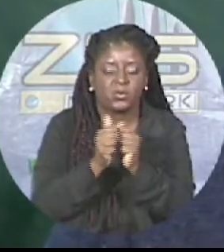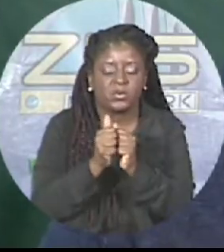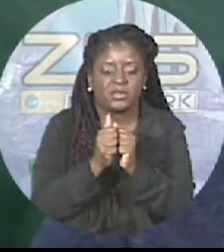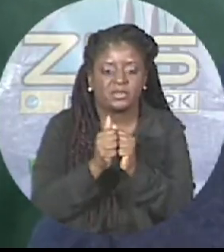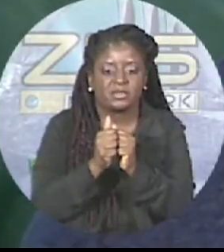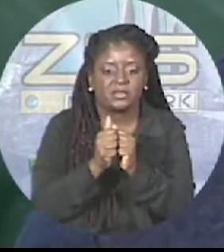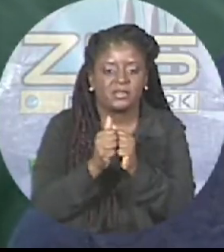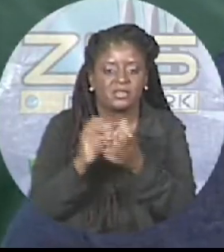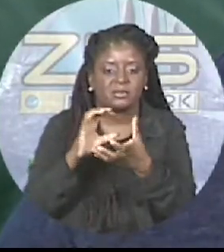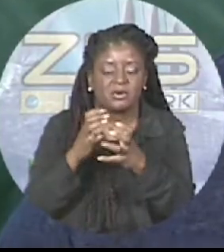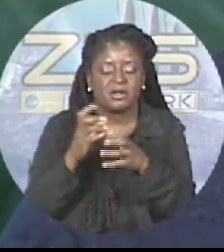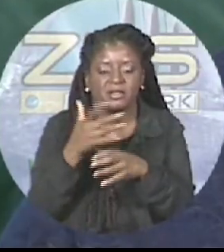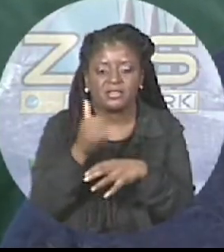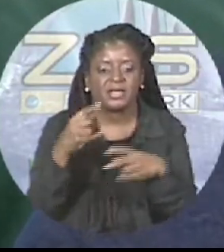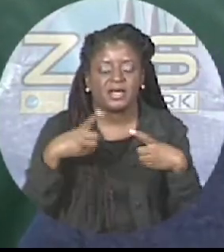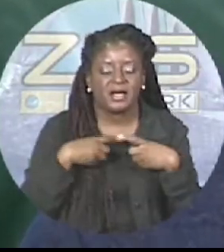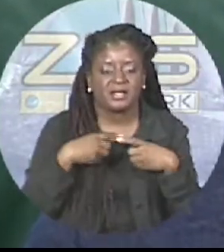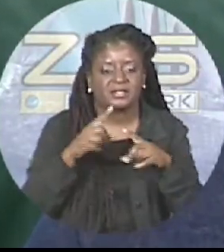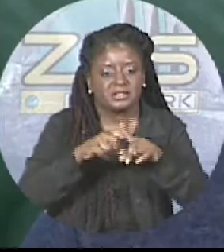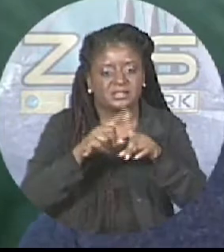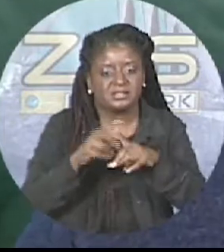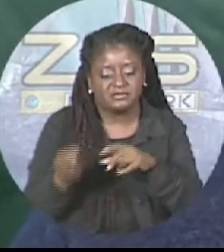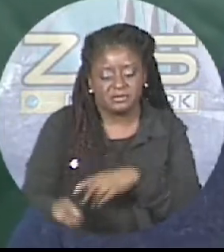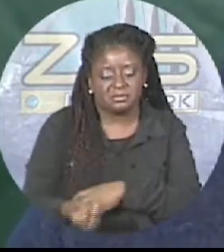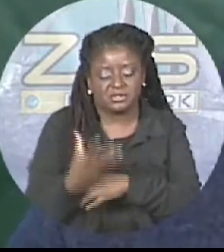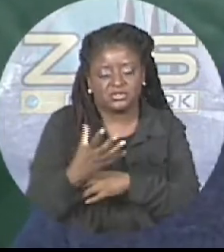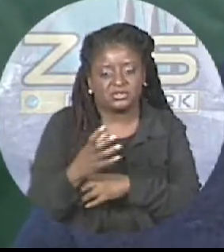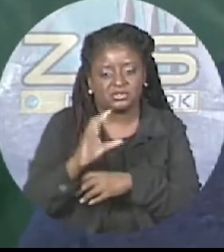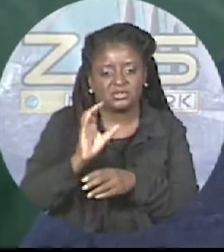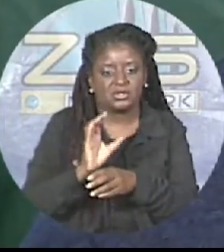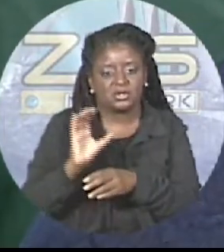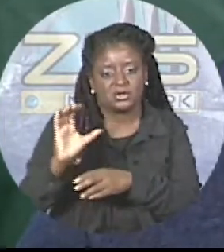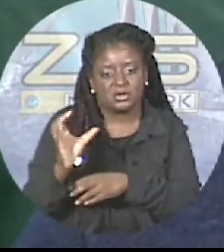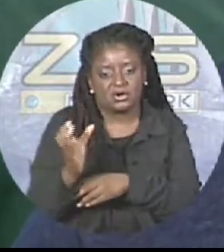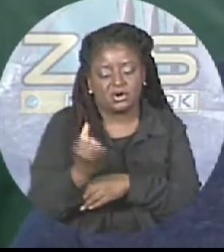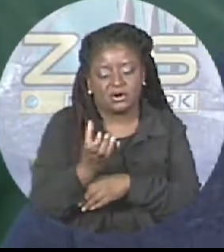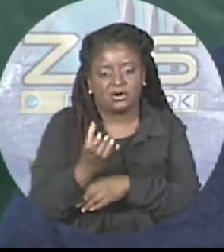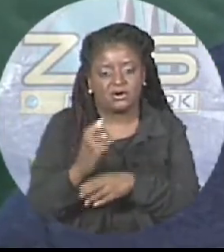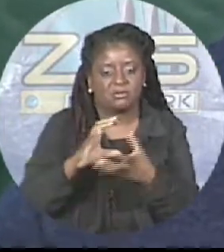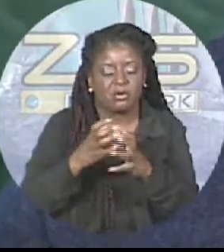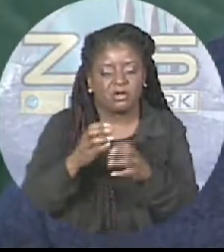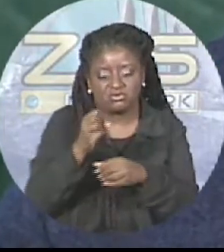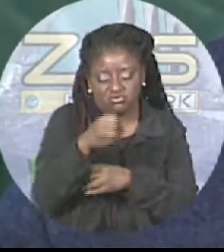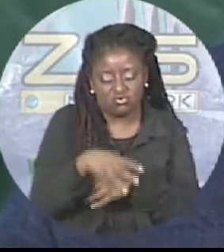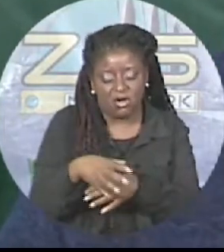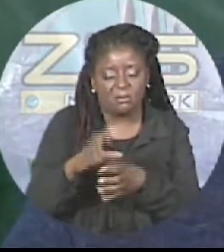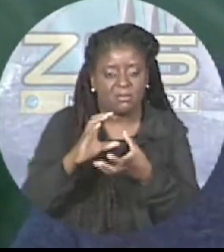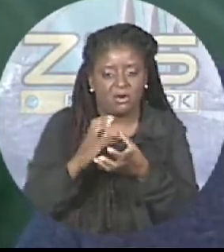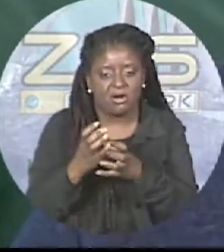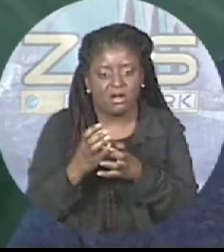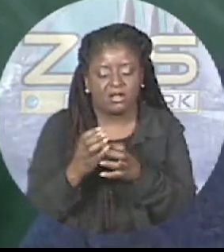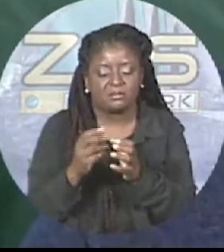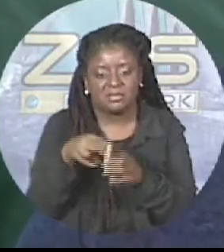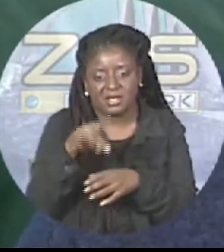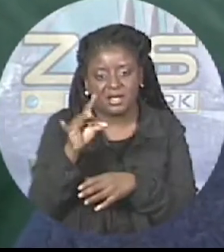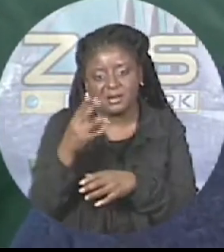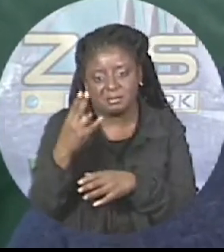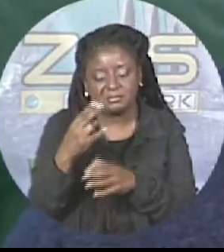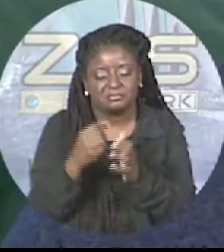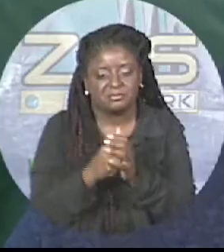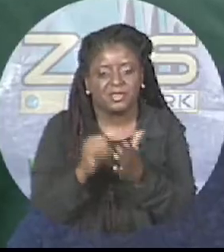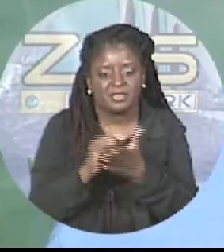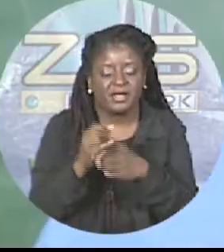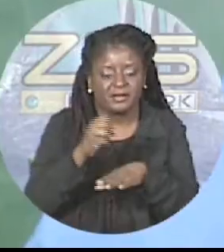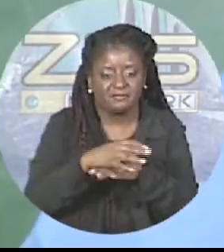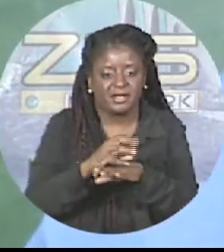pitches like curve ball, drop ball, change up. That's probably affecting us too, yeah. So all them different pitches threw you off? Yeah, a